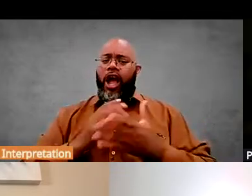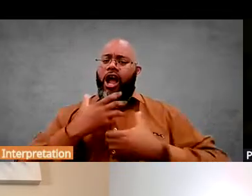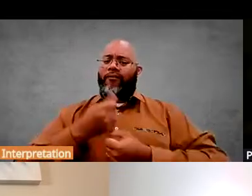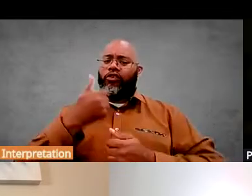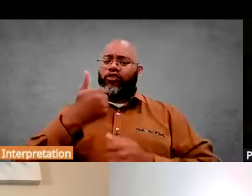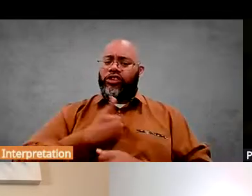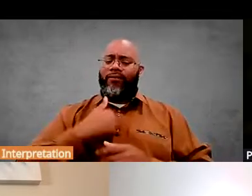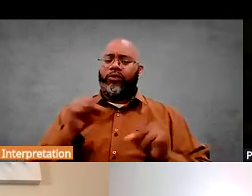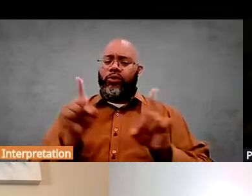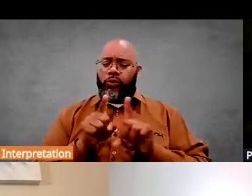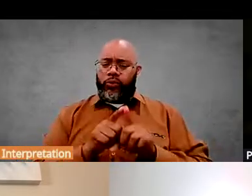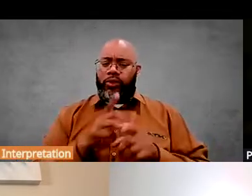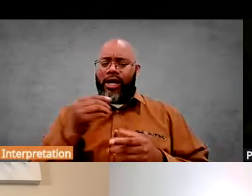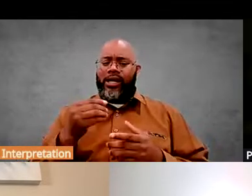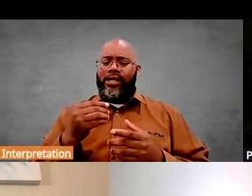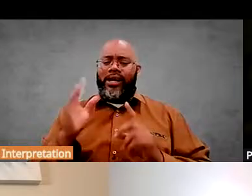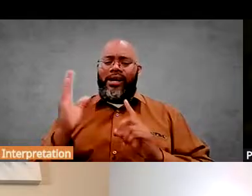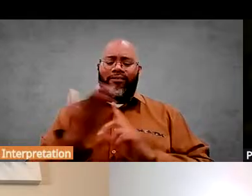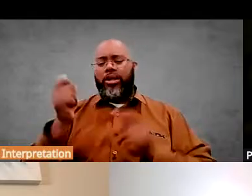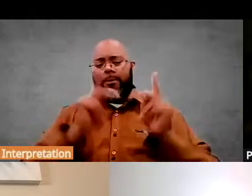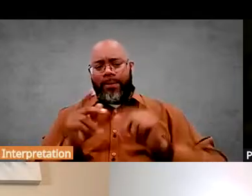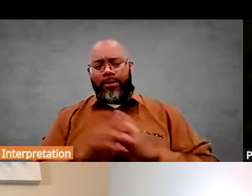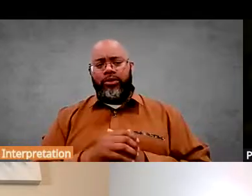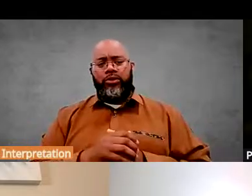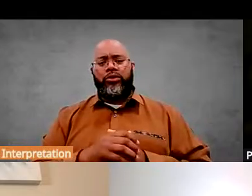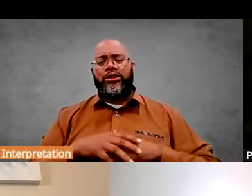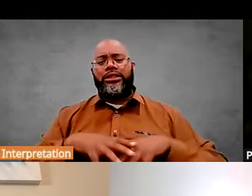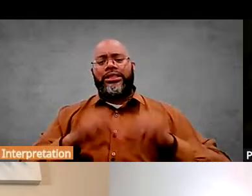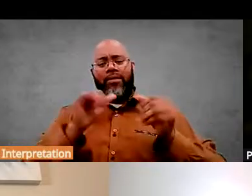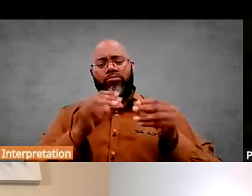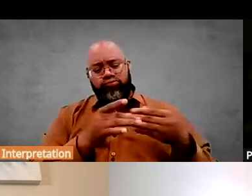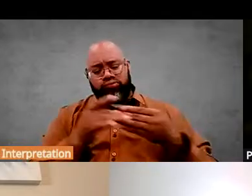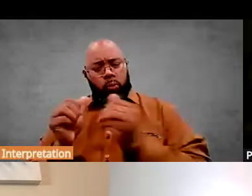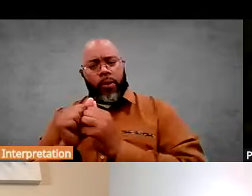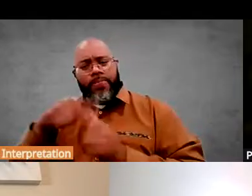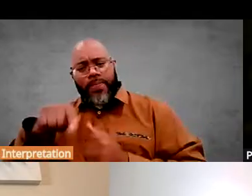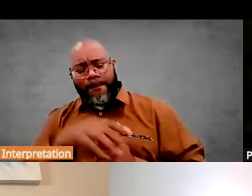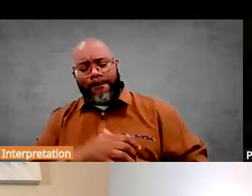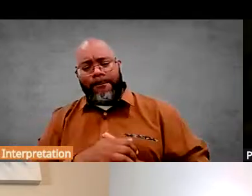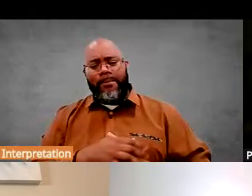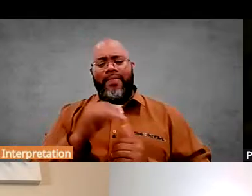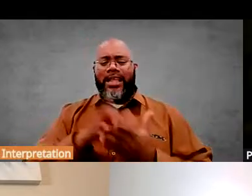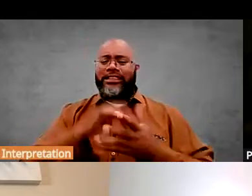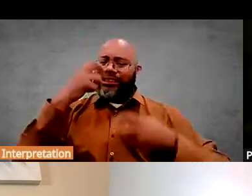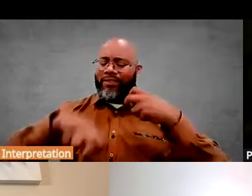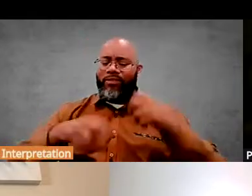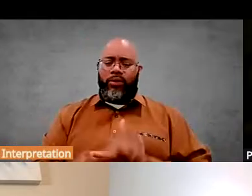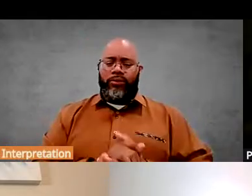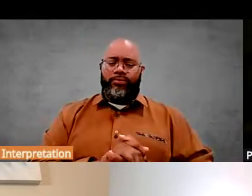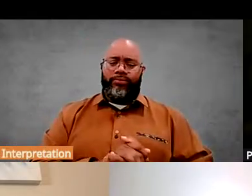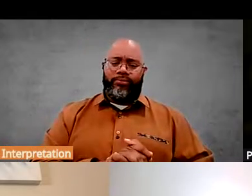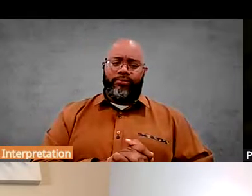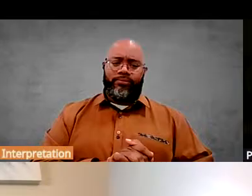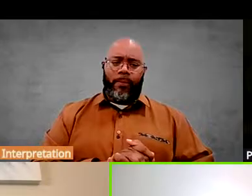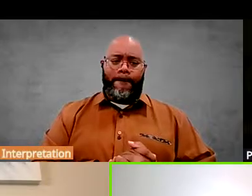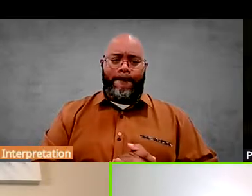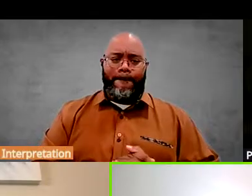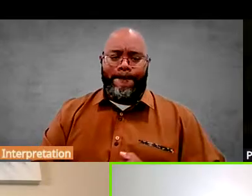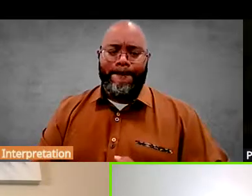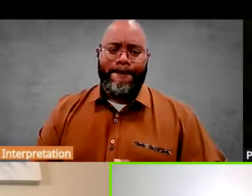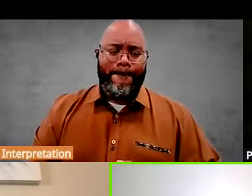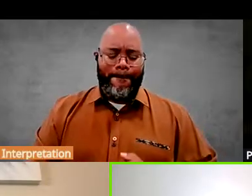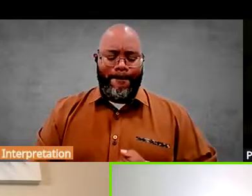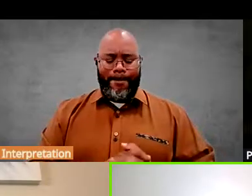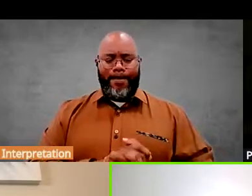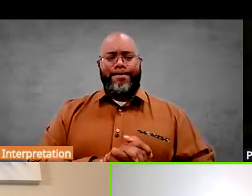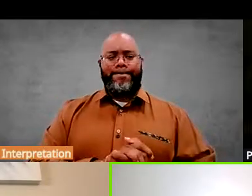as well as like in convincing other people and taking them along the journey with you. And that's really difficult. Very, very difficult. Yeah. I can